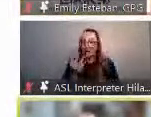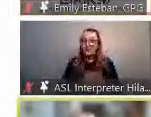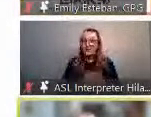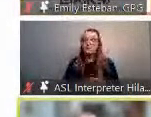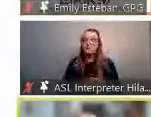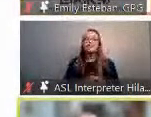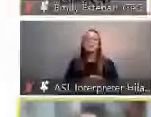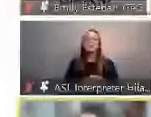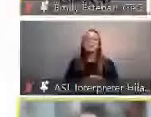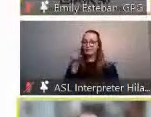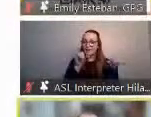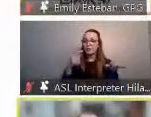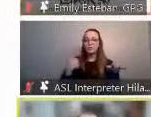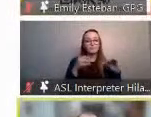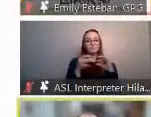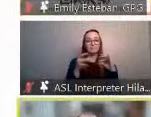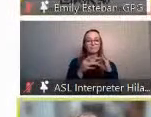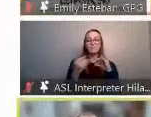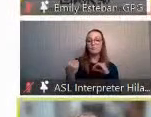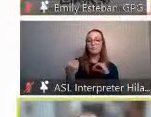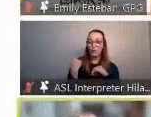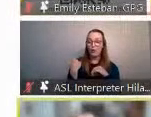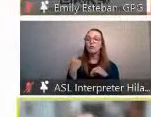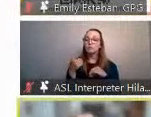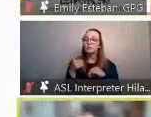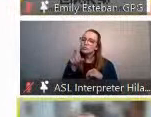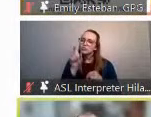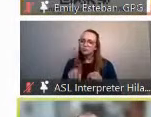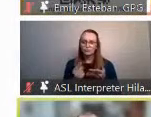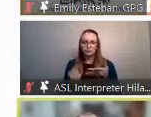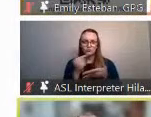that were referenced earlier, that you should be sure to